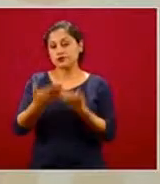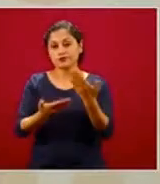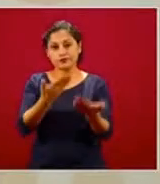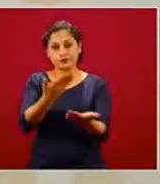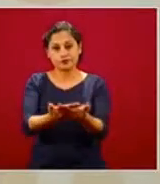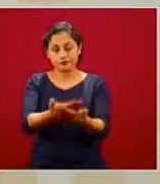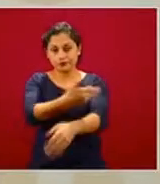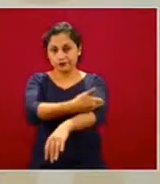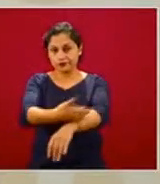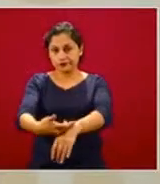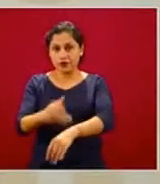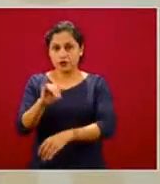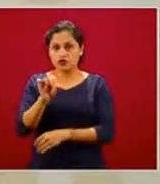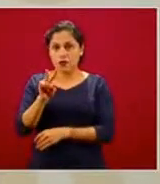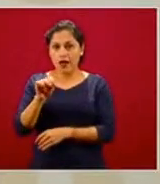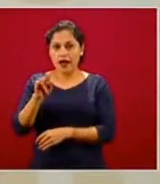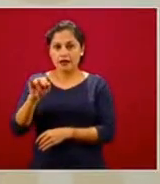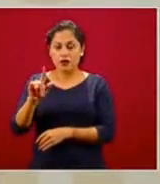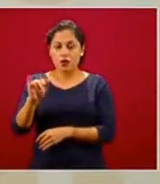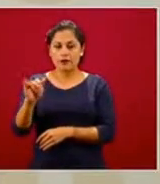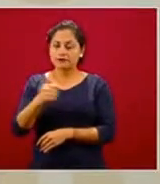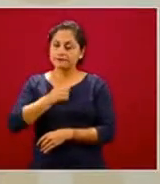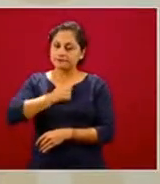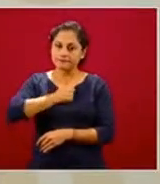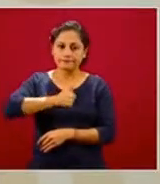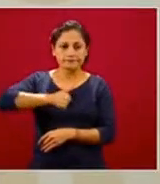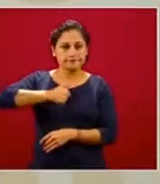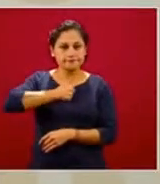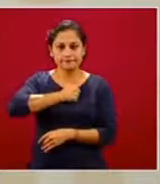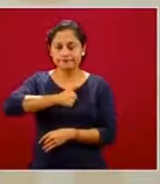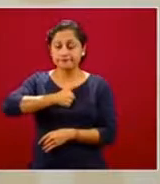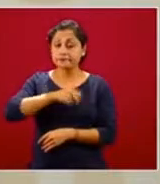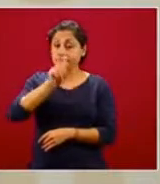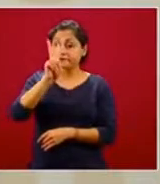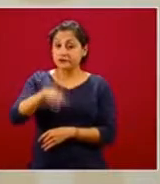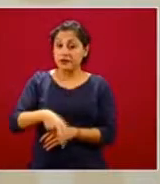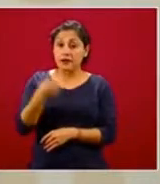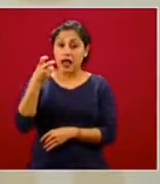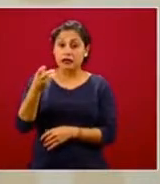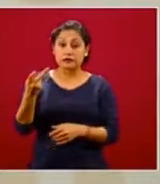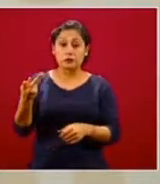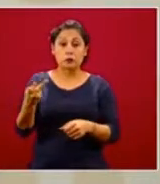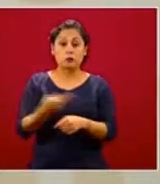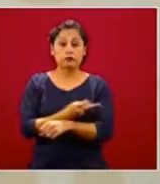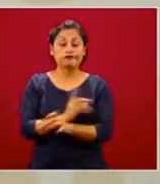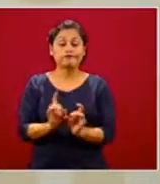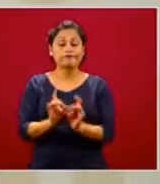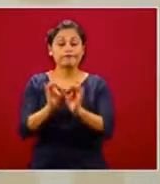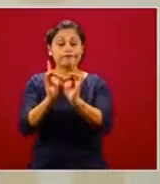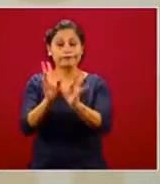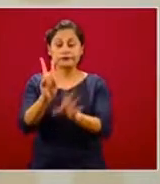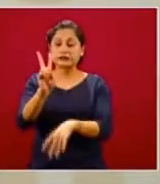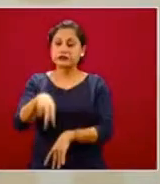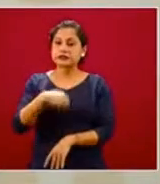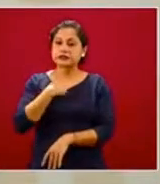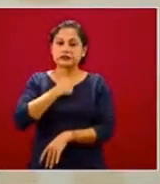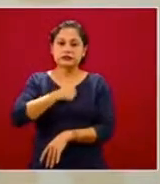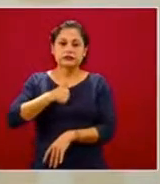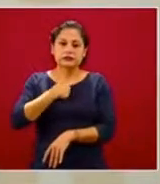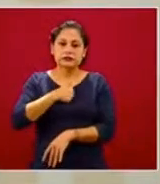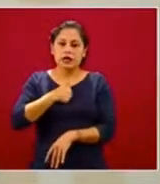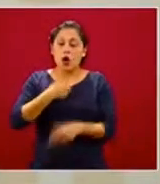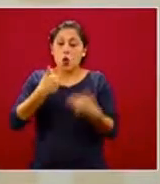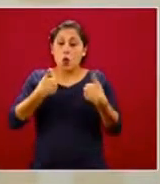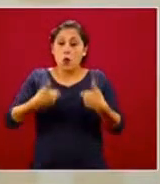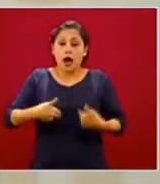our a la familia de condolences to Giovanni the López. family of Giovanni Lopez. Definitivamente es un caso muy It's an lamentable, extremely es una unfortunate pérdida de case. una vida It's the humana, loss of y a eso